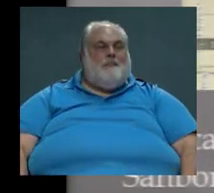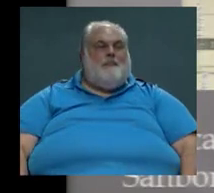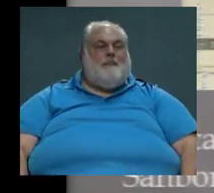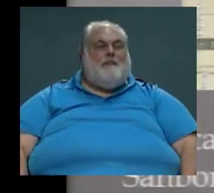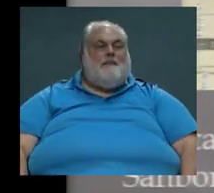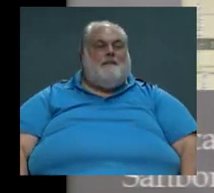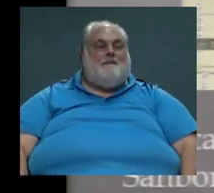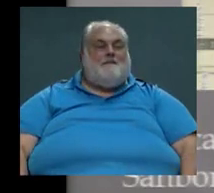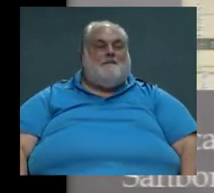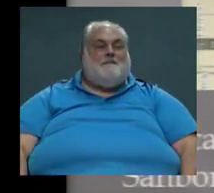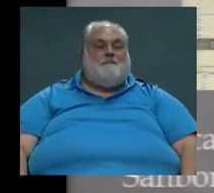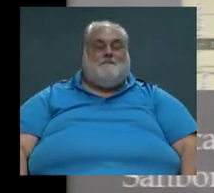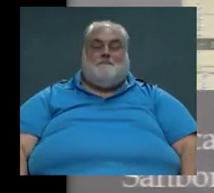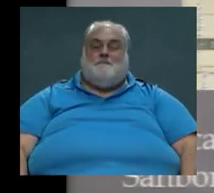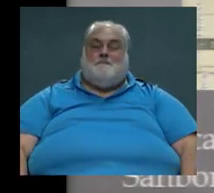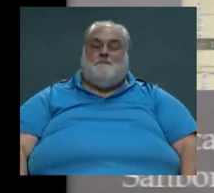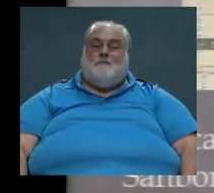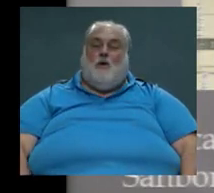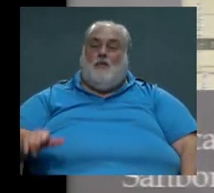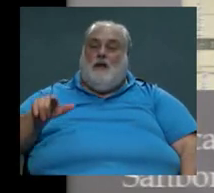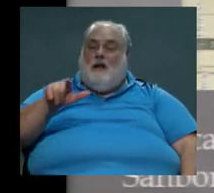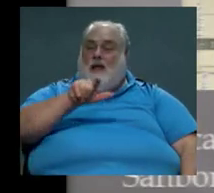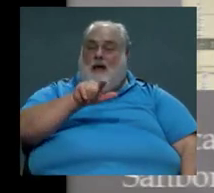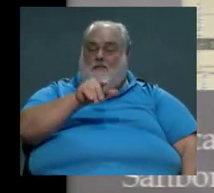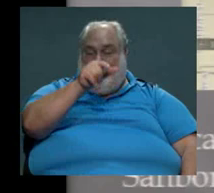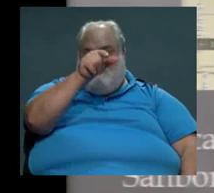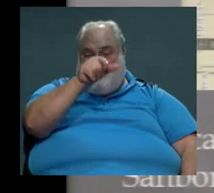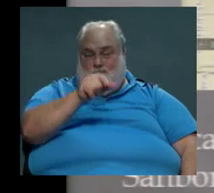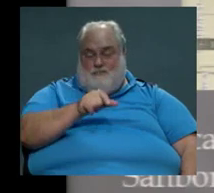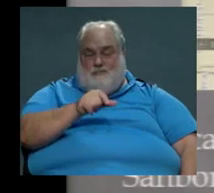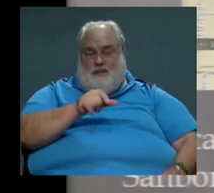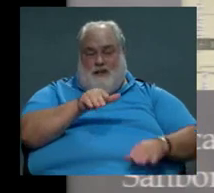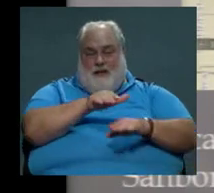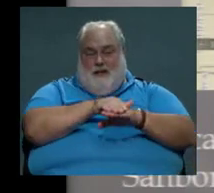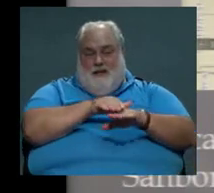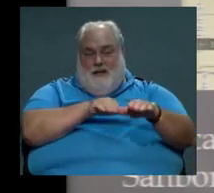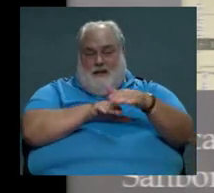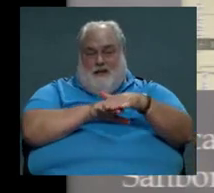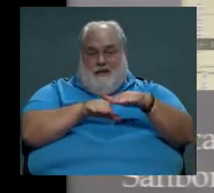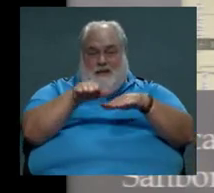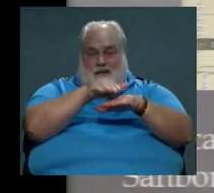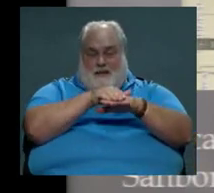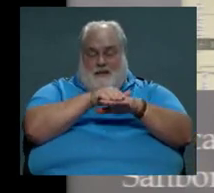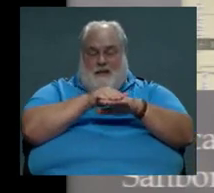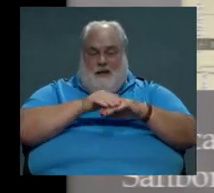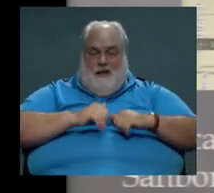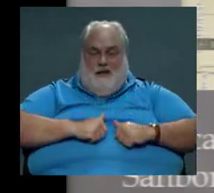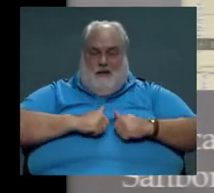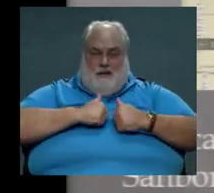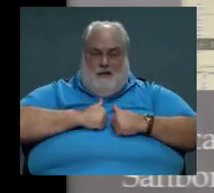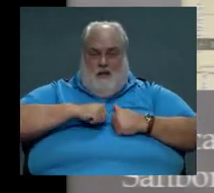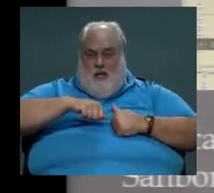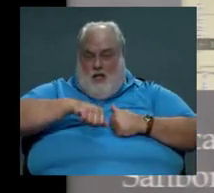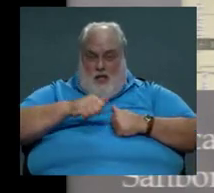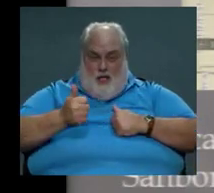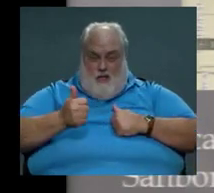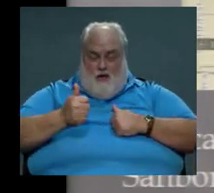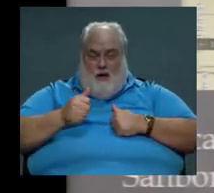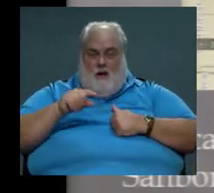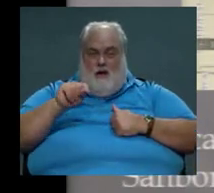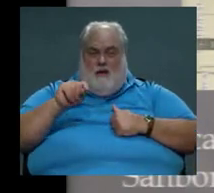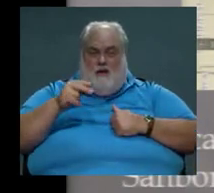The next thing, if you look on your left, you see the layer list, historic sites, other historic locations. This is something that